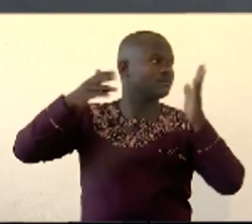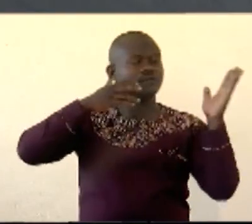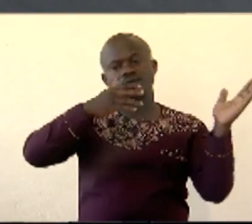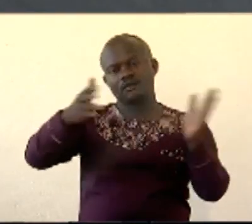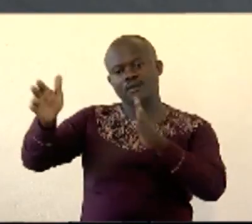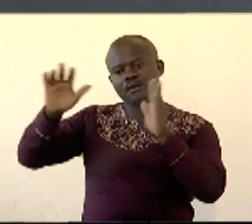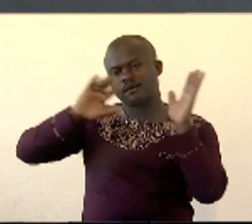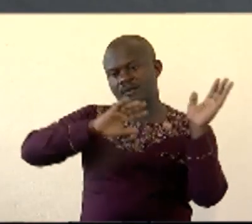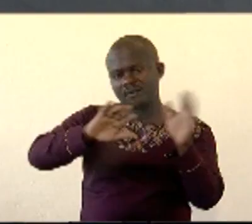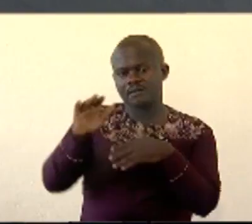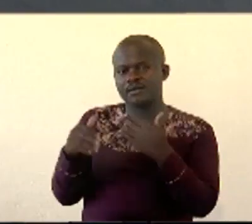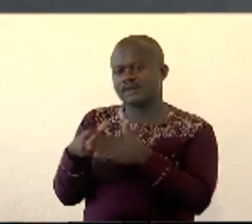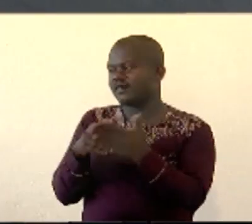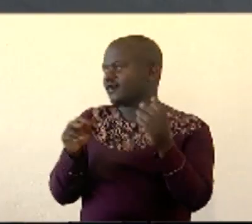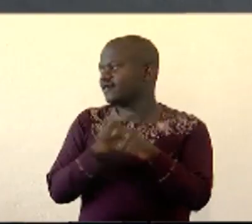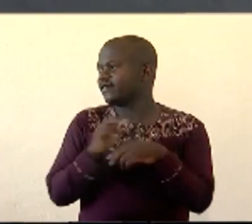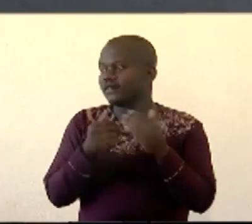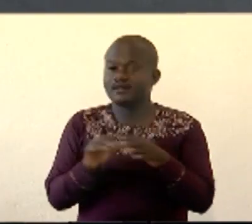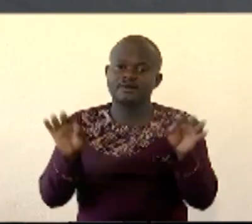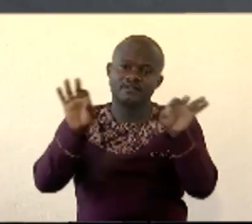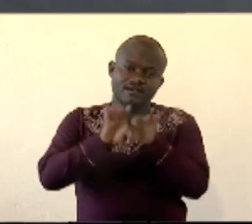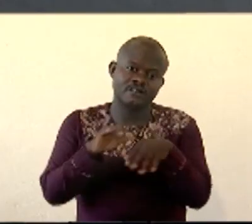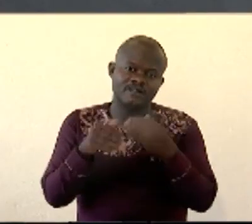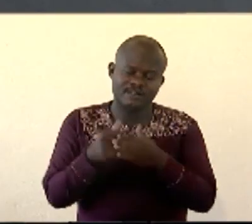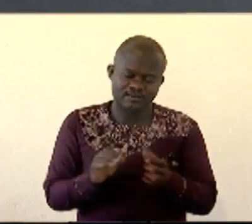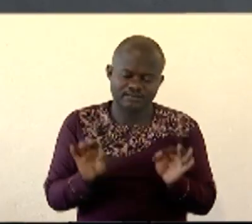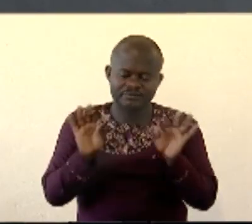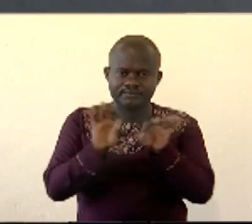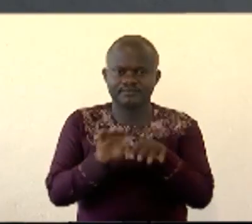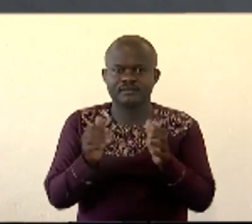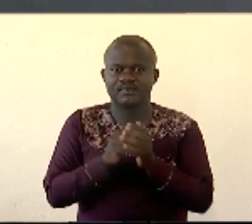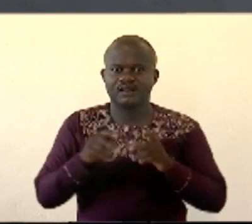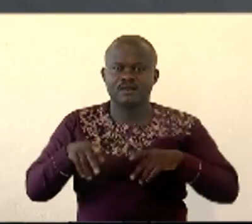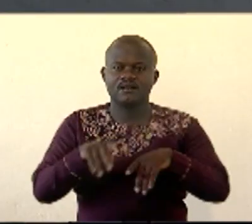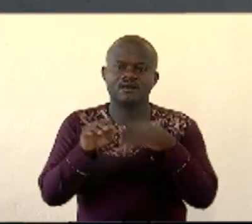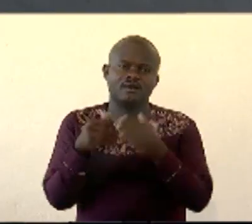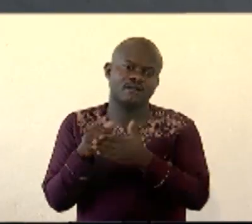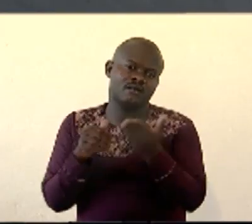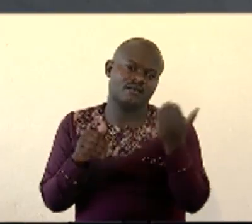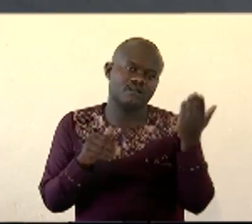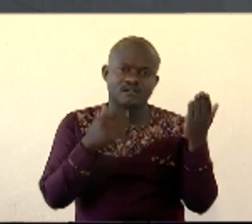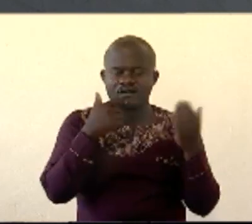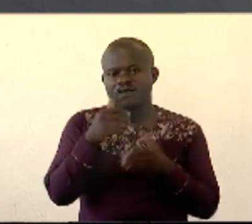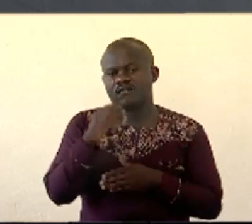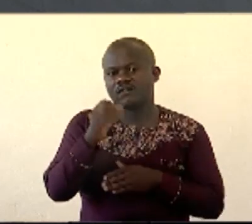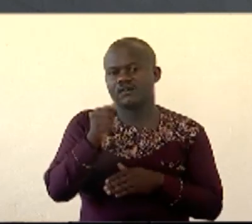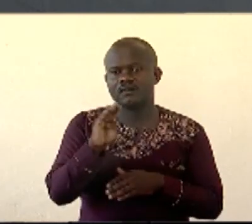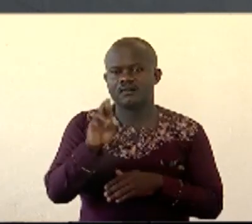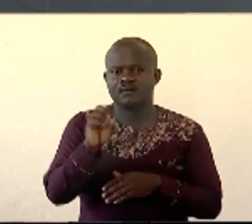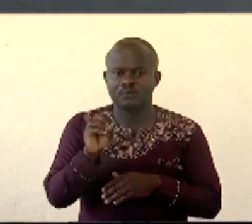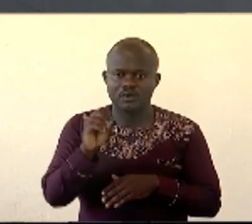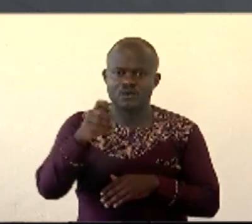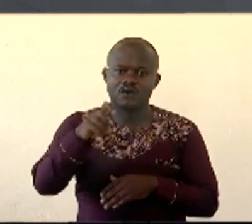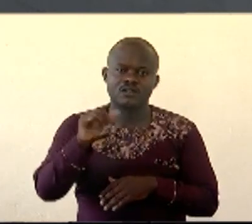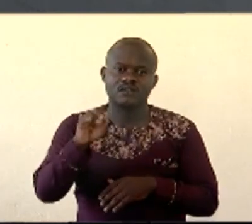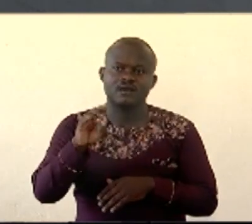about airspaces, they are very important, very vital to allow the diffusion of carbon dioxide. And we said carbon